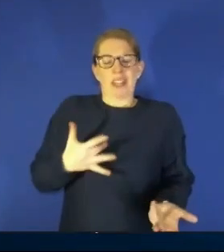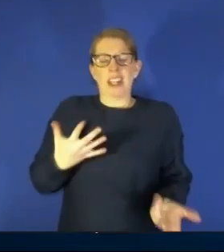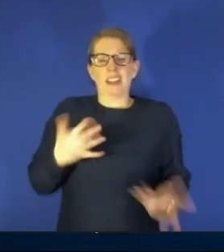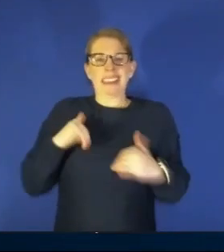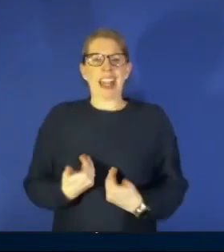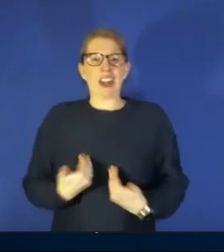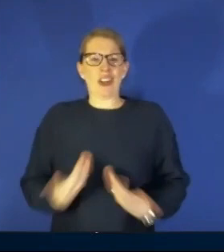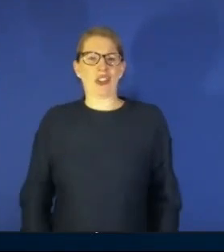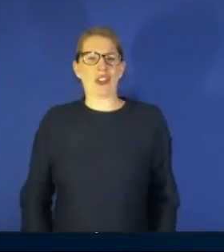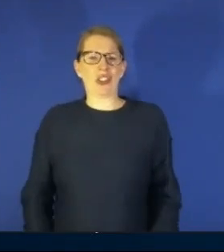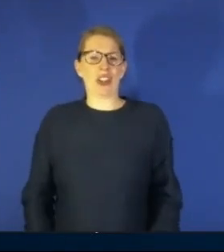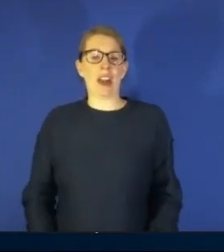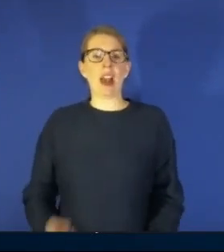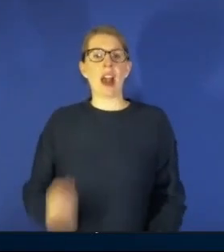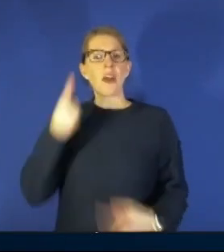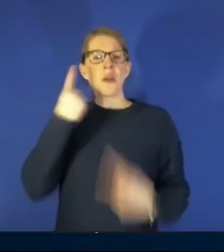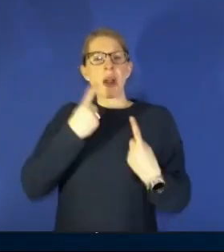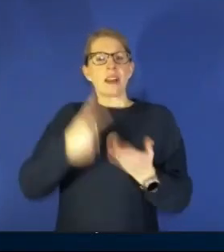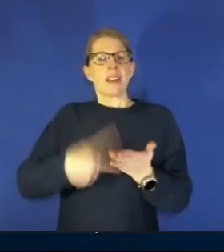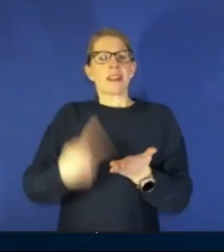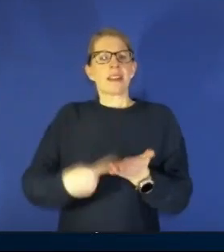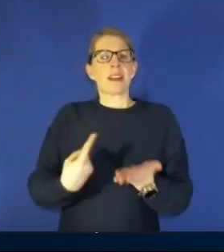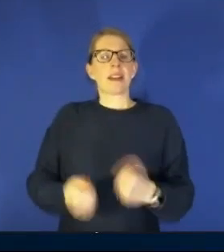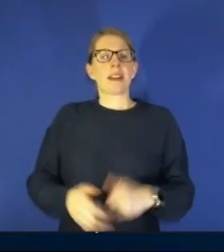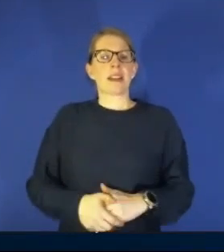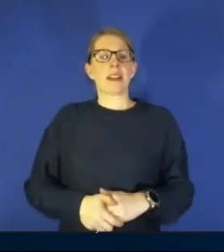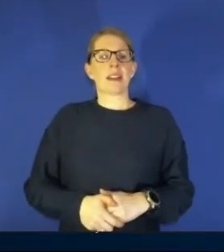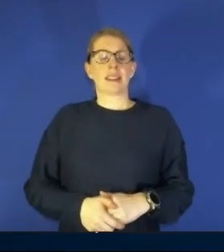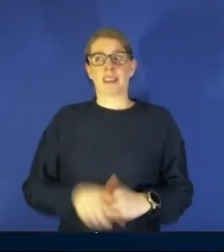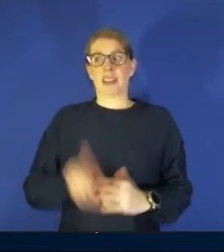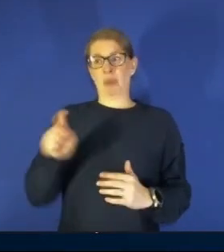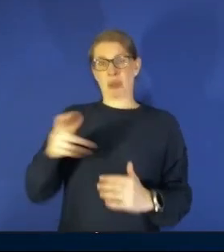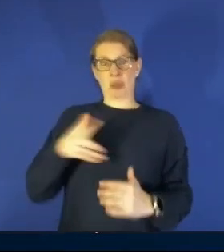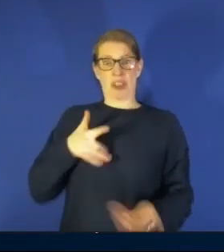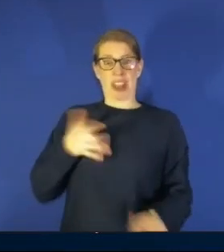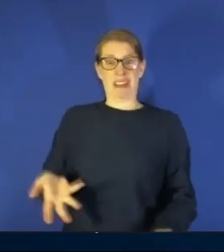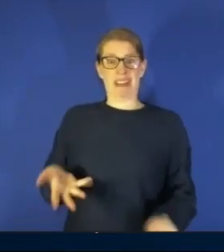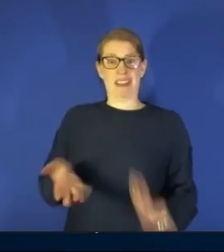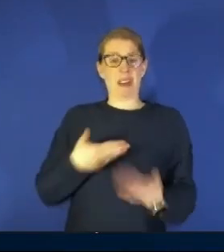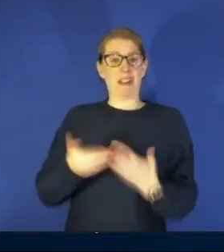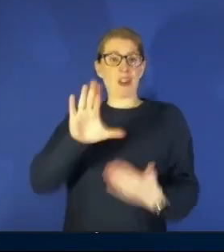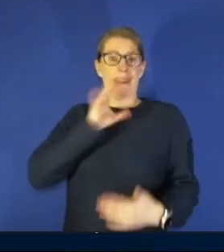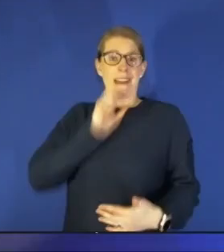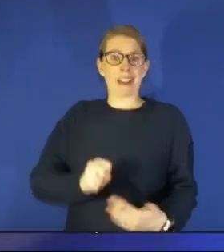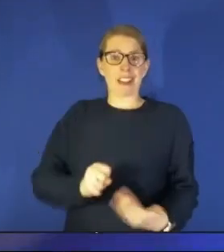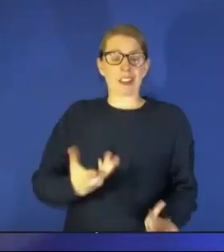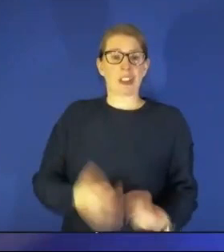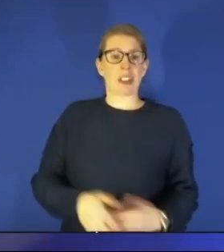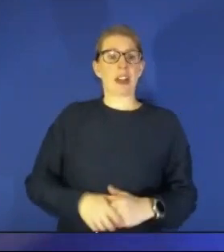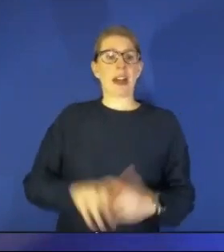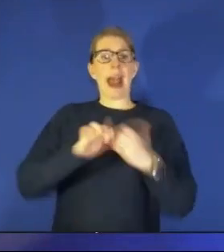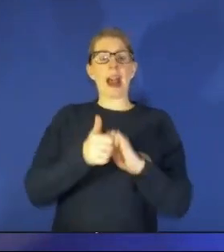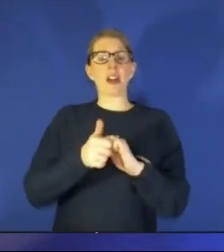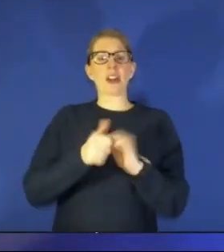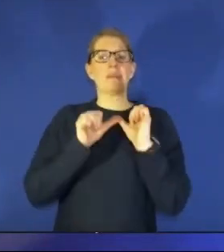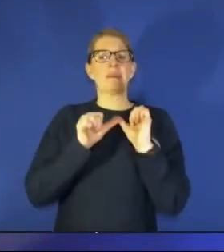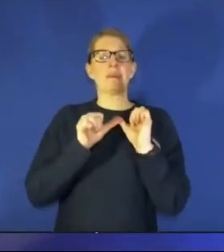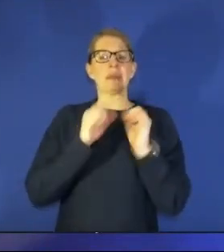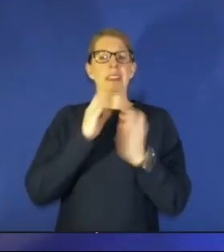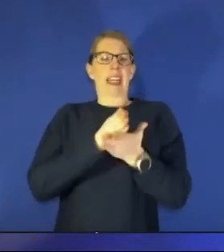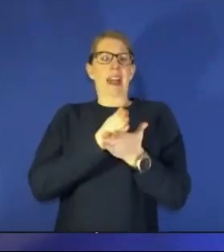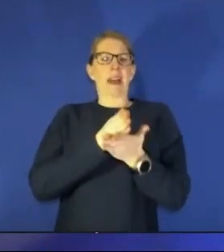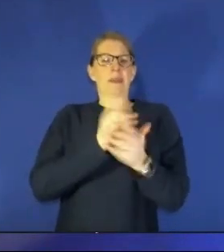wonder sometimes if this is just the way you're supposed to feel at whatever age you are. How do you keep from feeling tired? Is there anything